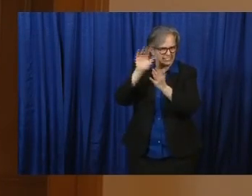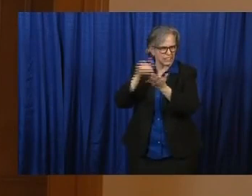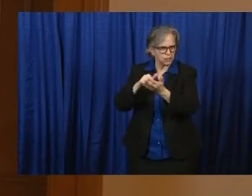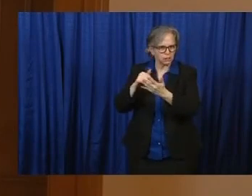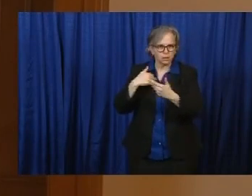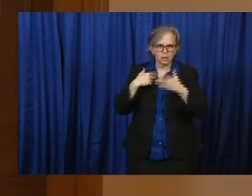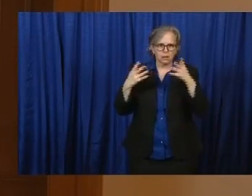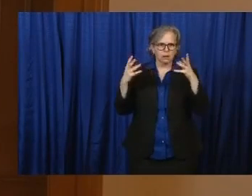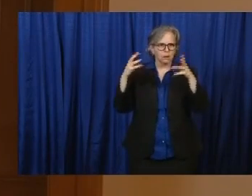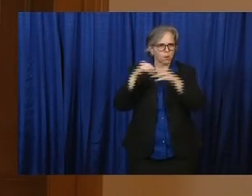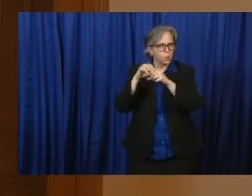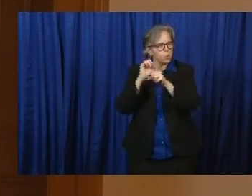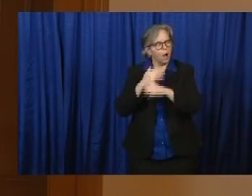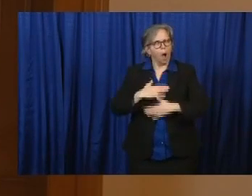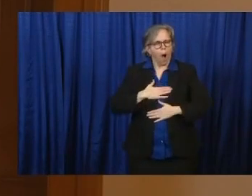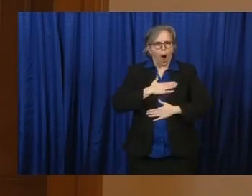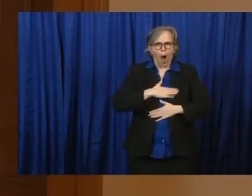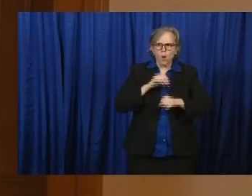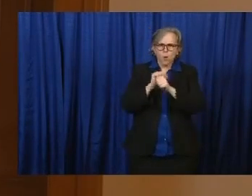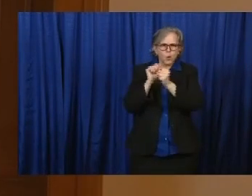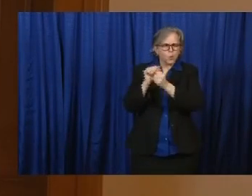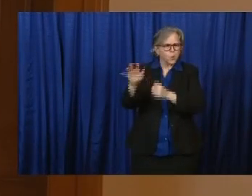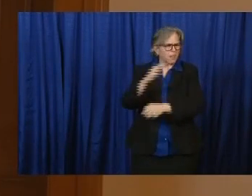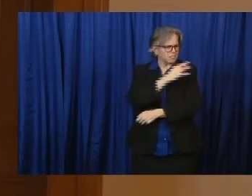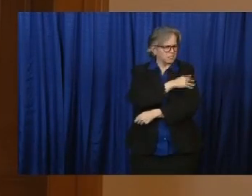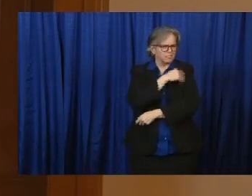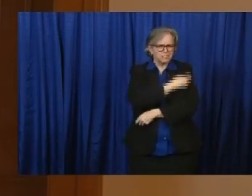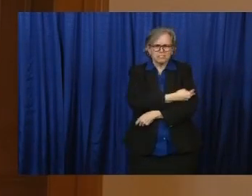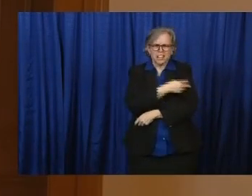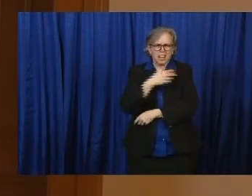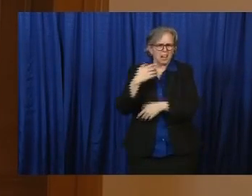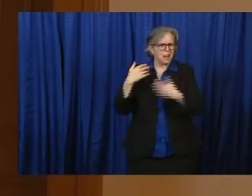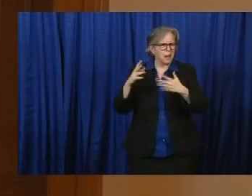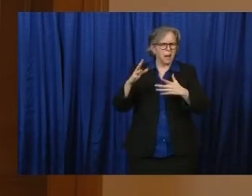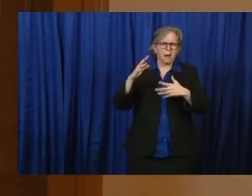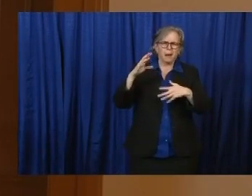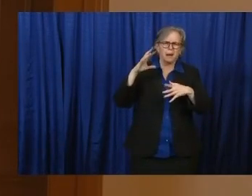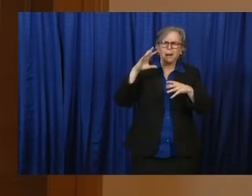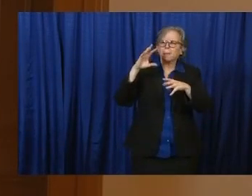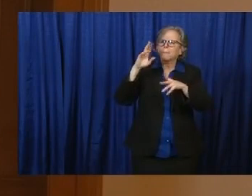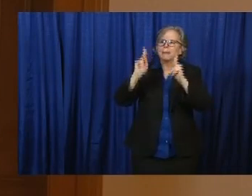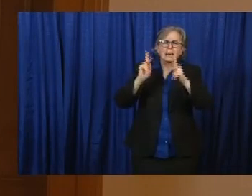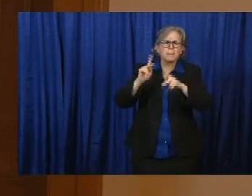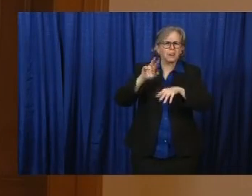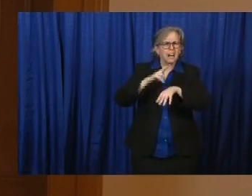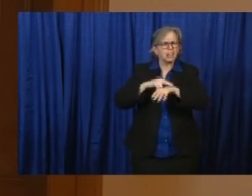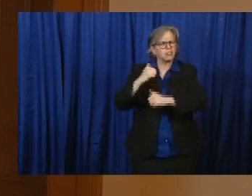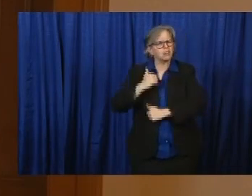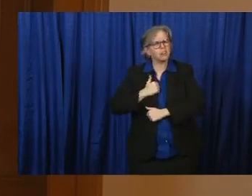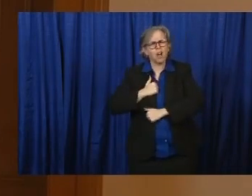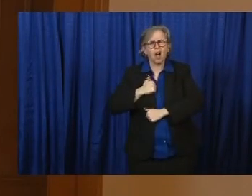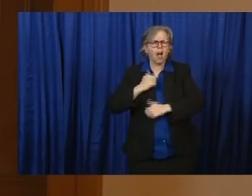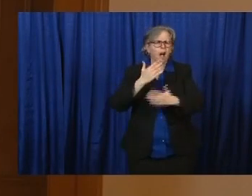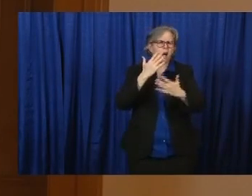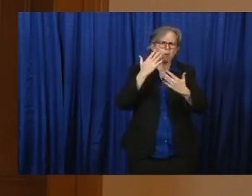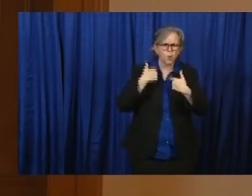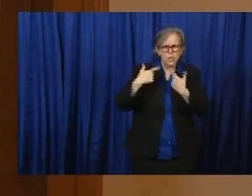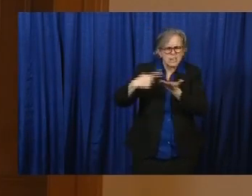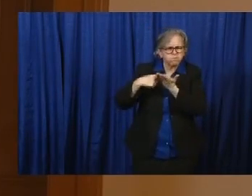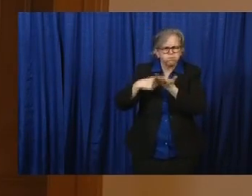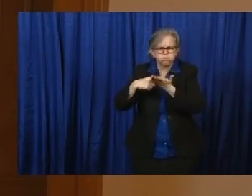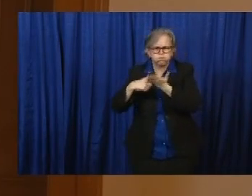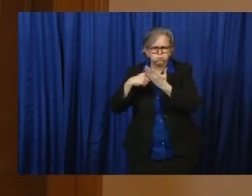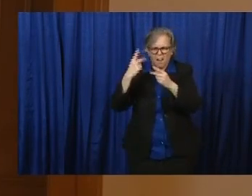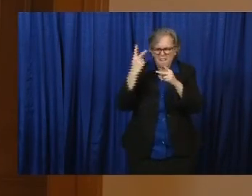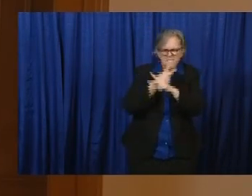him and all of the members of the National Guard as we sort of strategize how best to